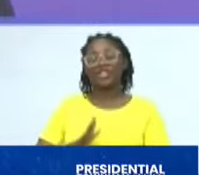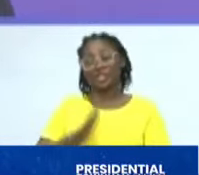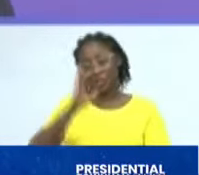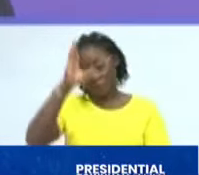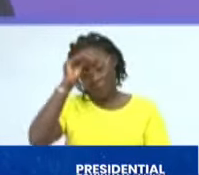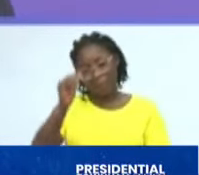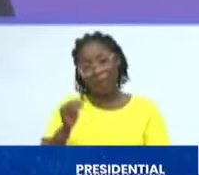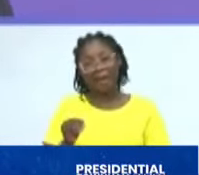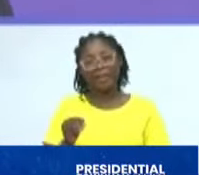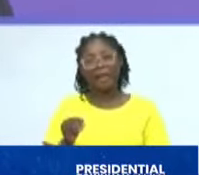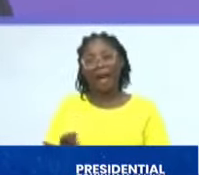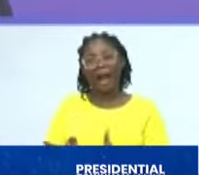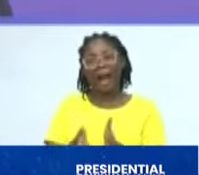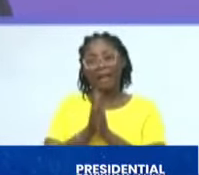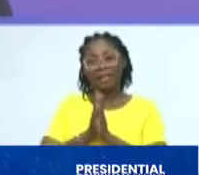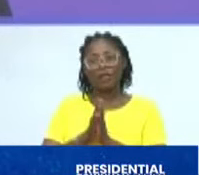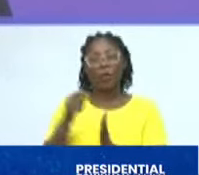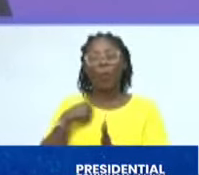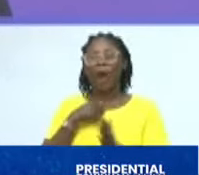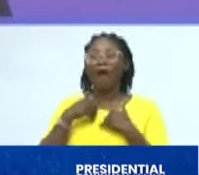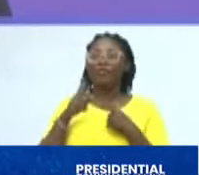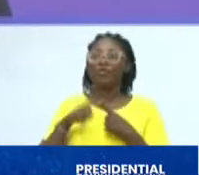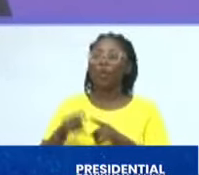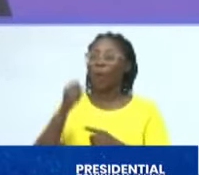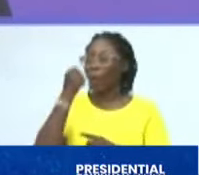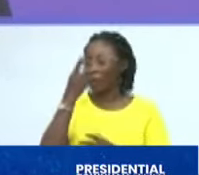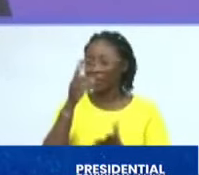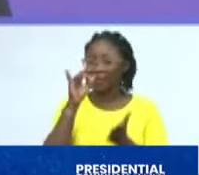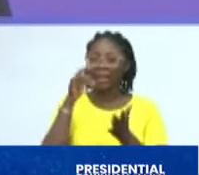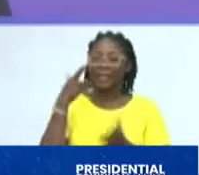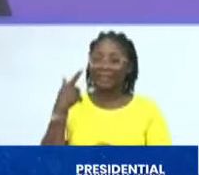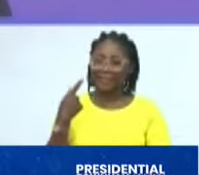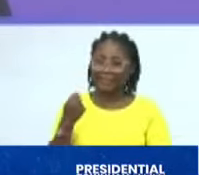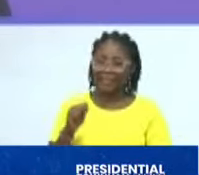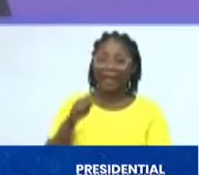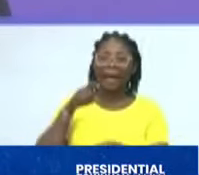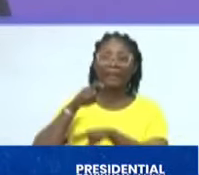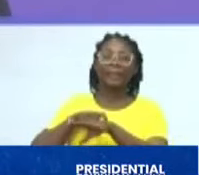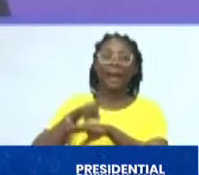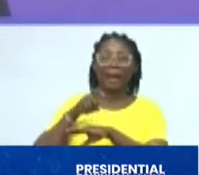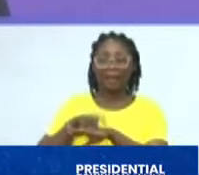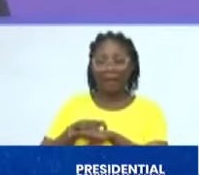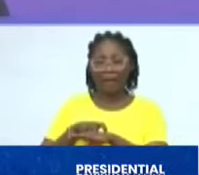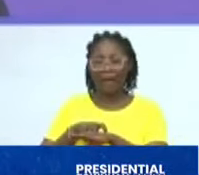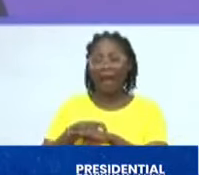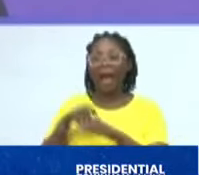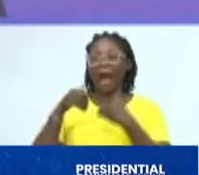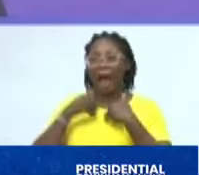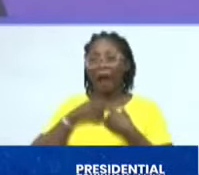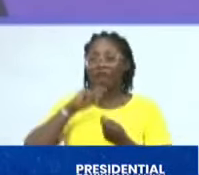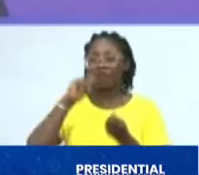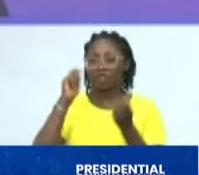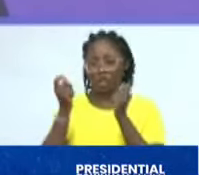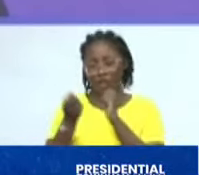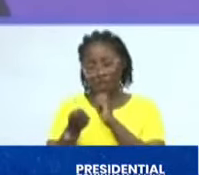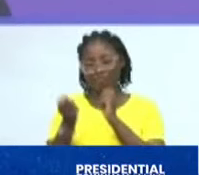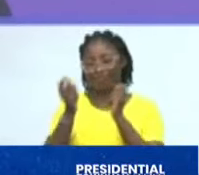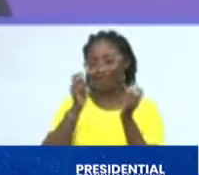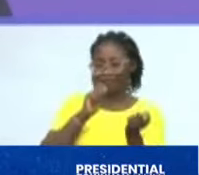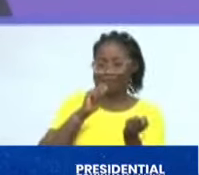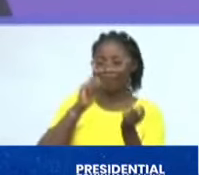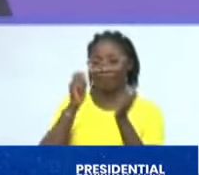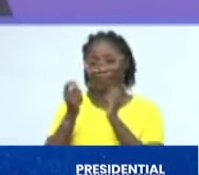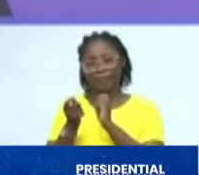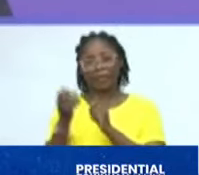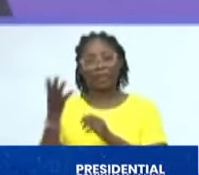what matters. Economist, we have to understand the era has been changing.